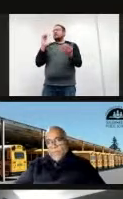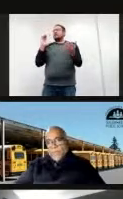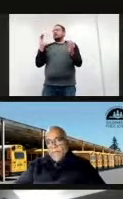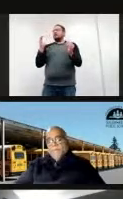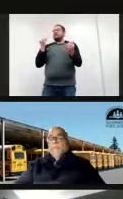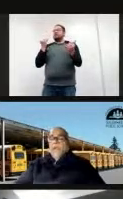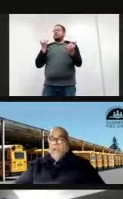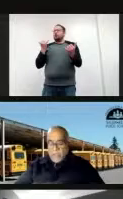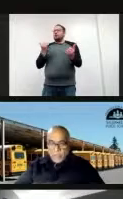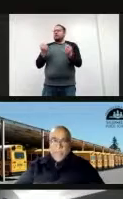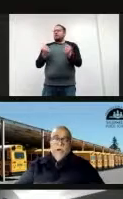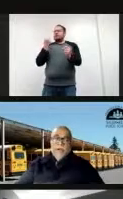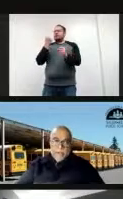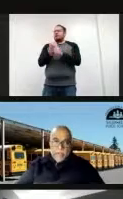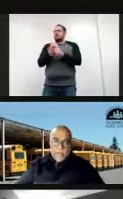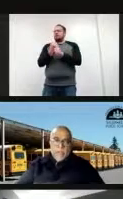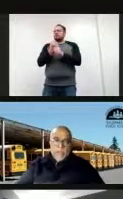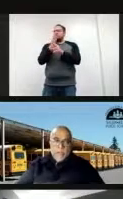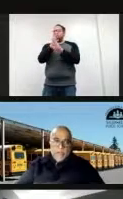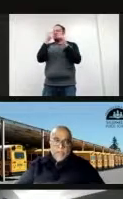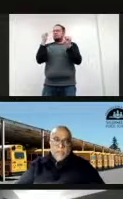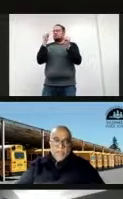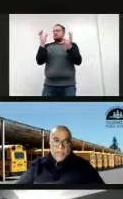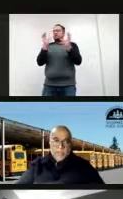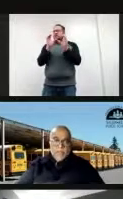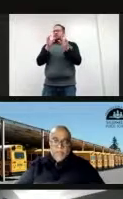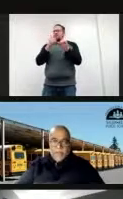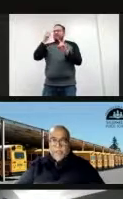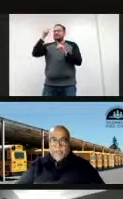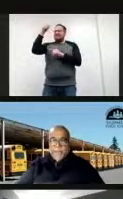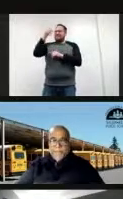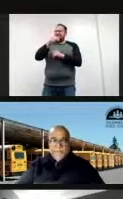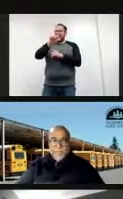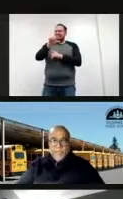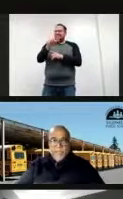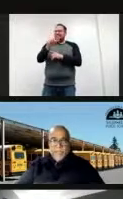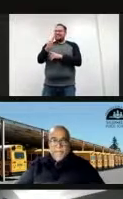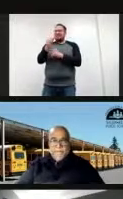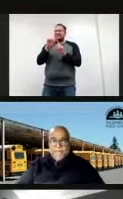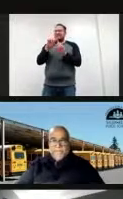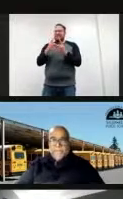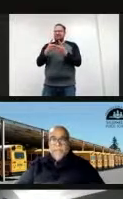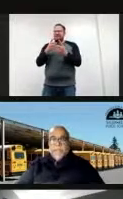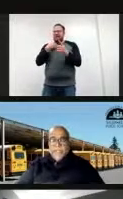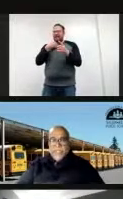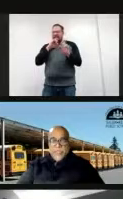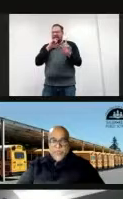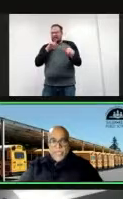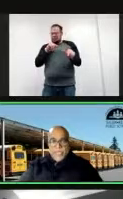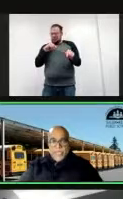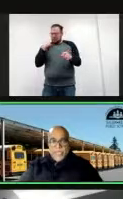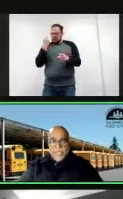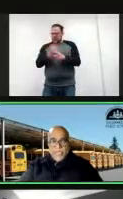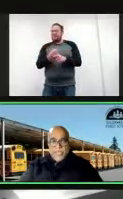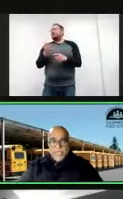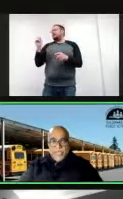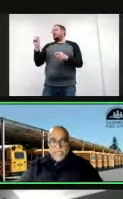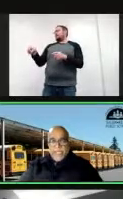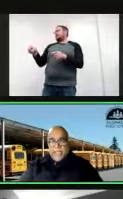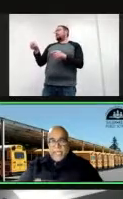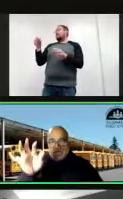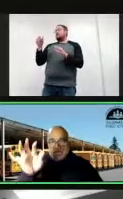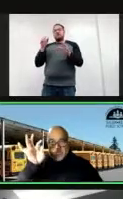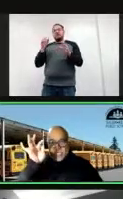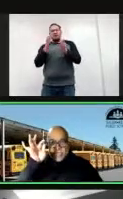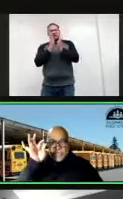current year superintendent contracts from these 10 districts. Okay. Did I answer your question? You did. Okay. And can I ask